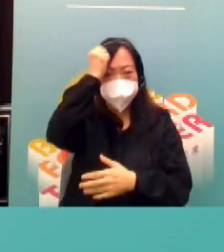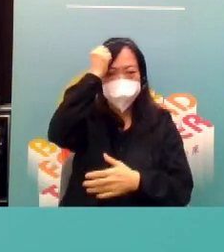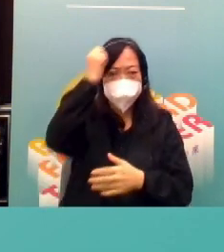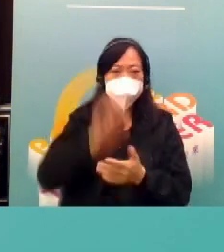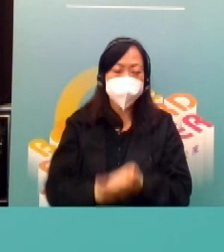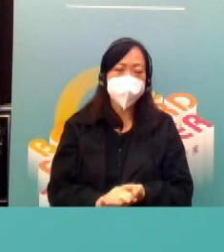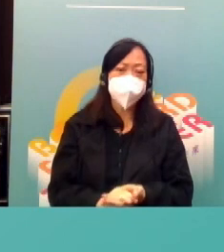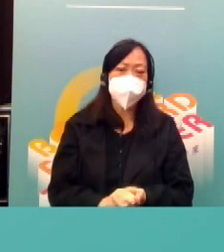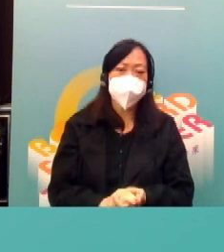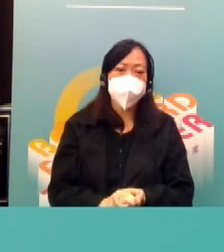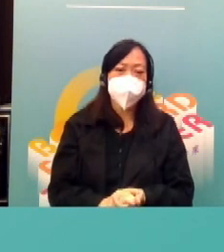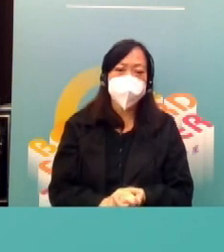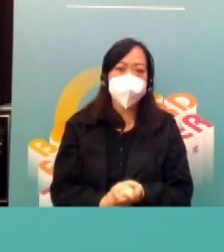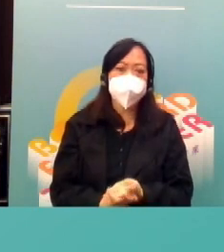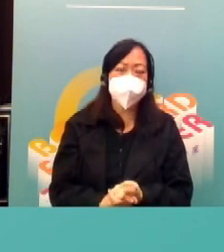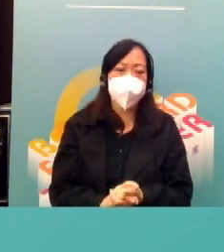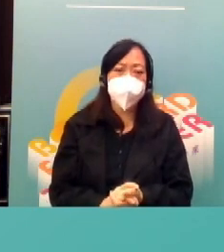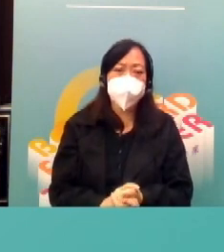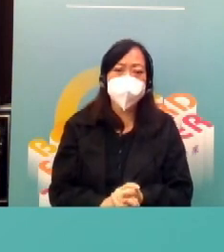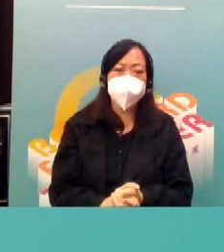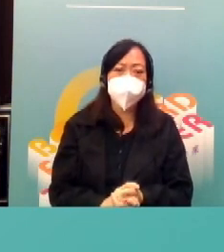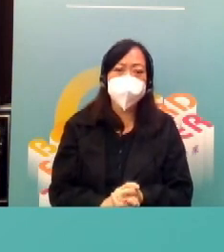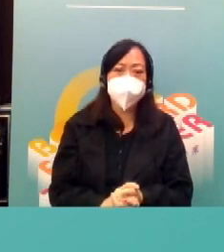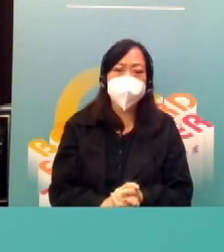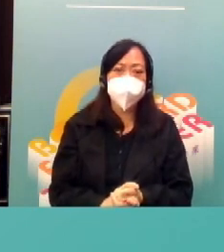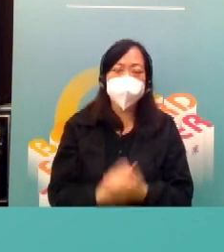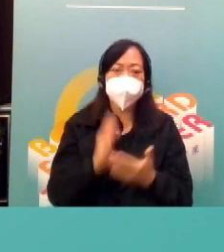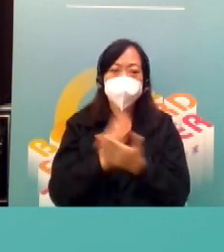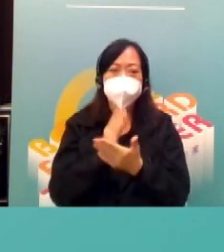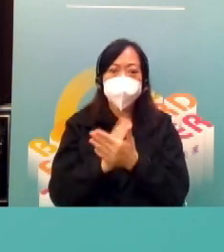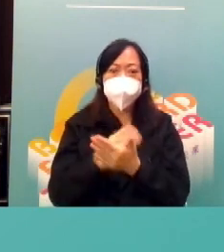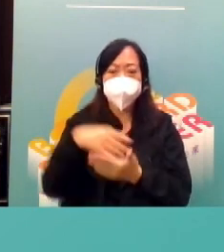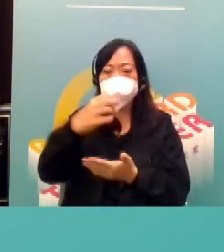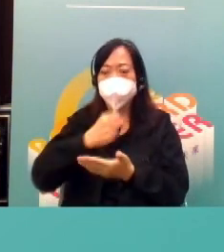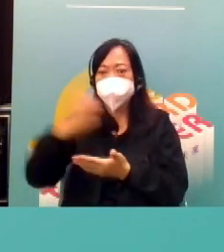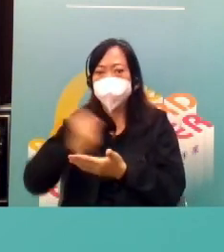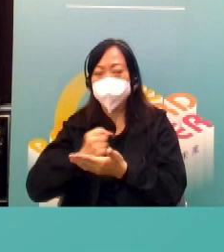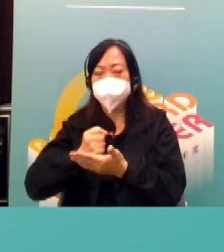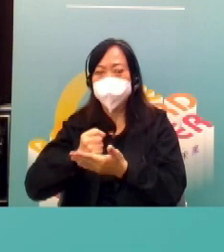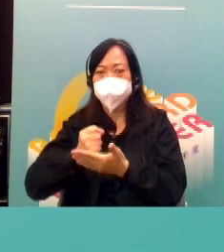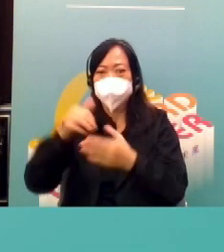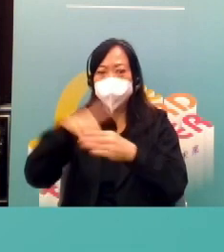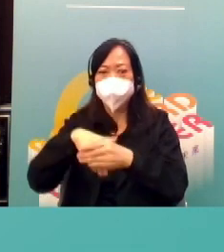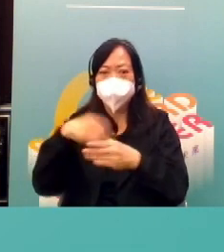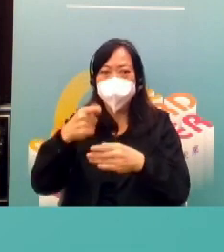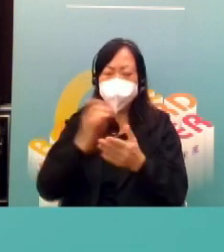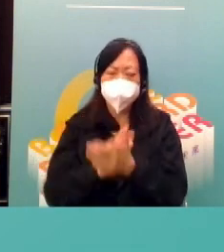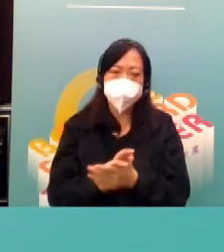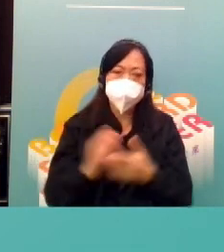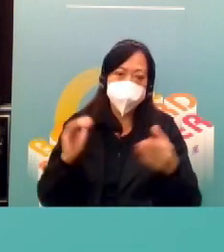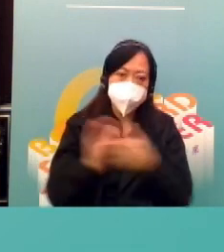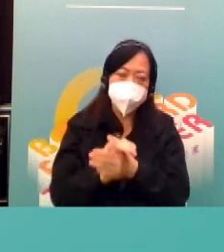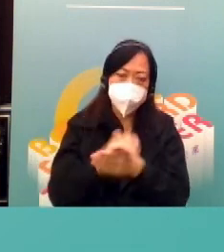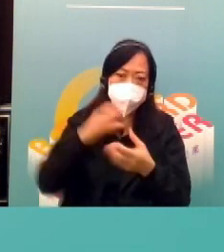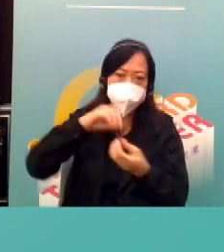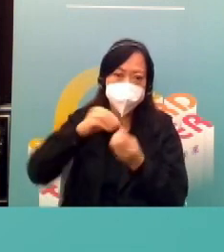different parties, of course it's going to get more complicated, and that's a challenge. Of course, as well, the moment you bring money into any conversation, of course it gets even more complicated from